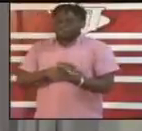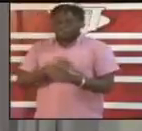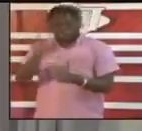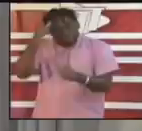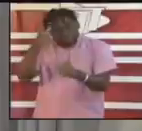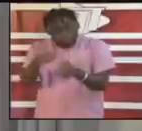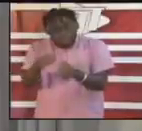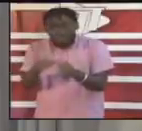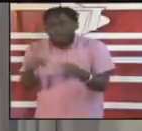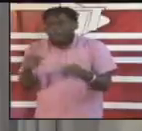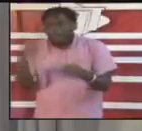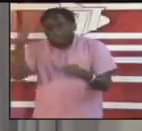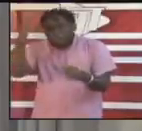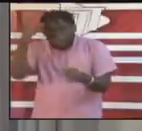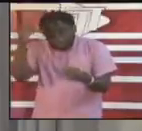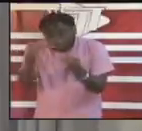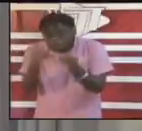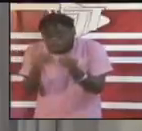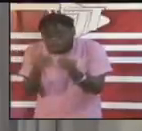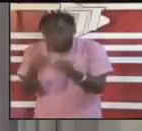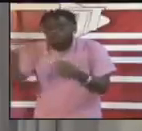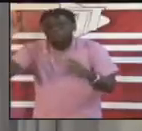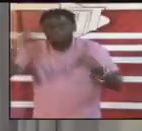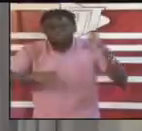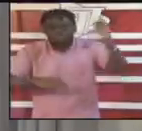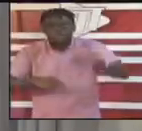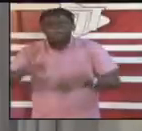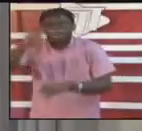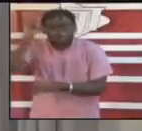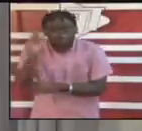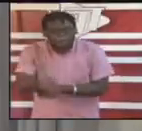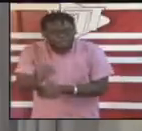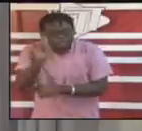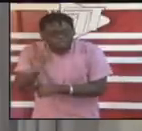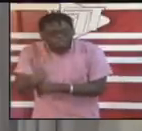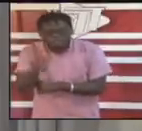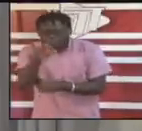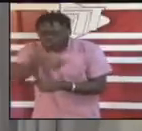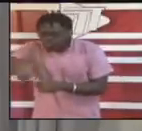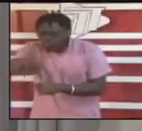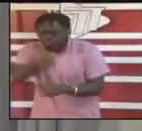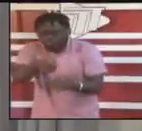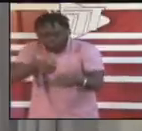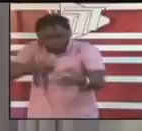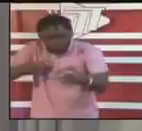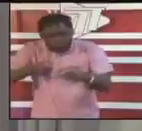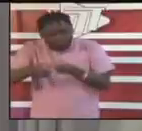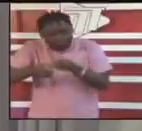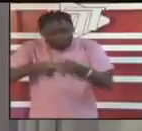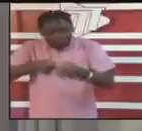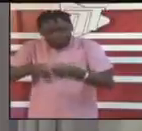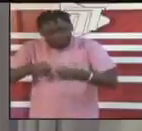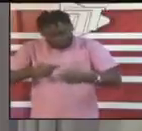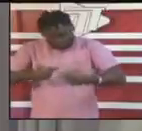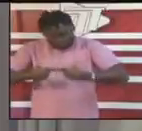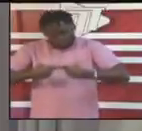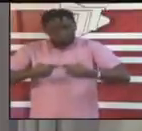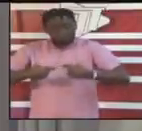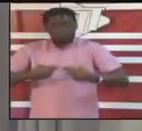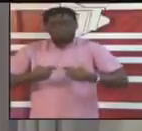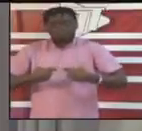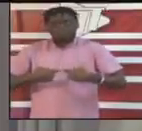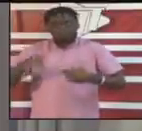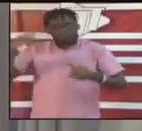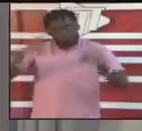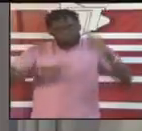Tobago, it has to be a managed flow. And to prevent community spread and to prevent our health